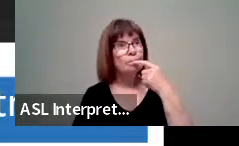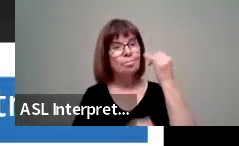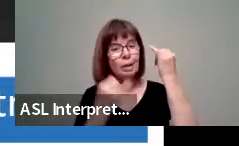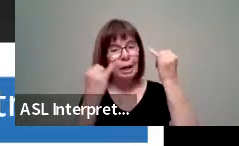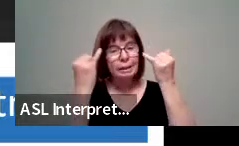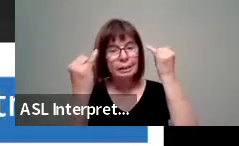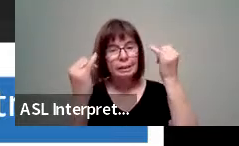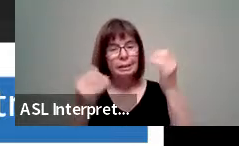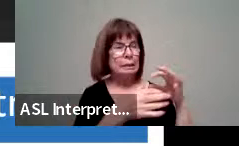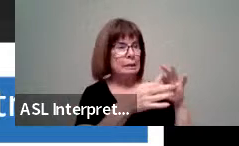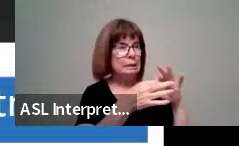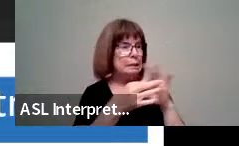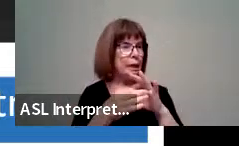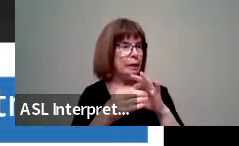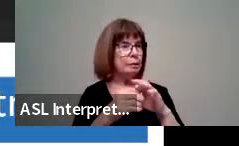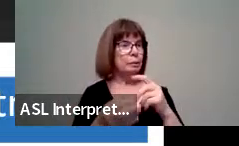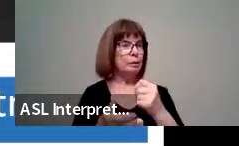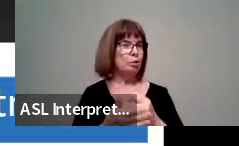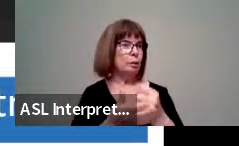related to treatments